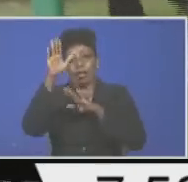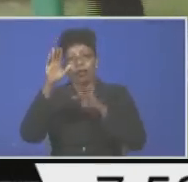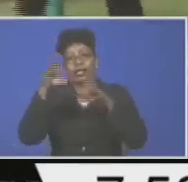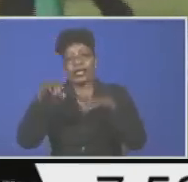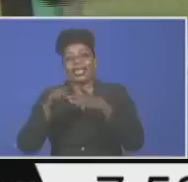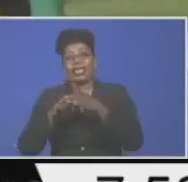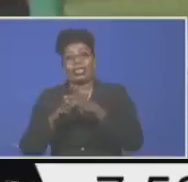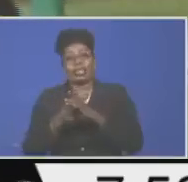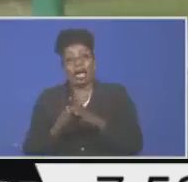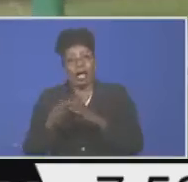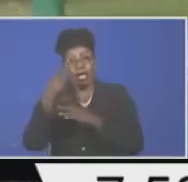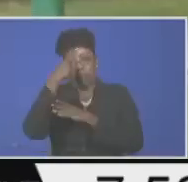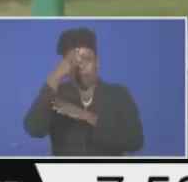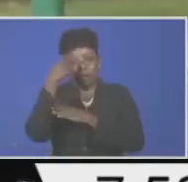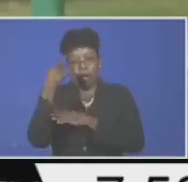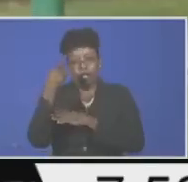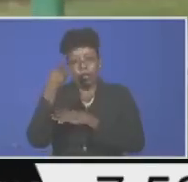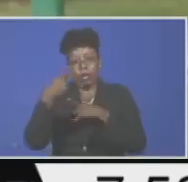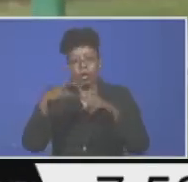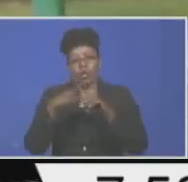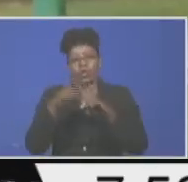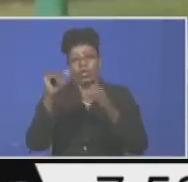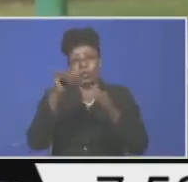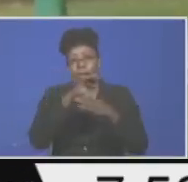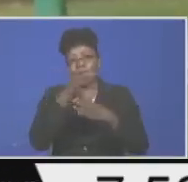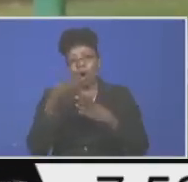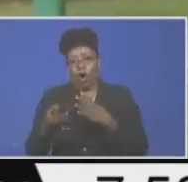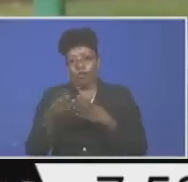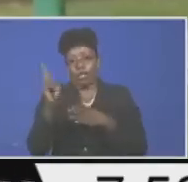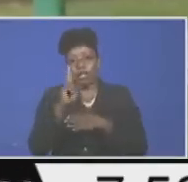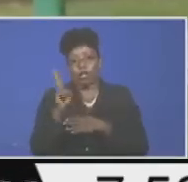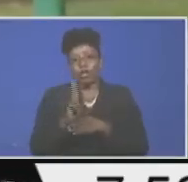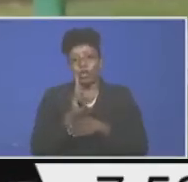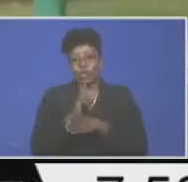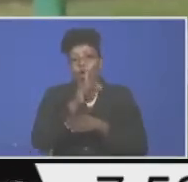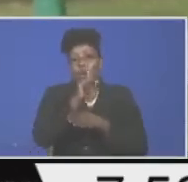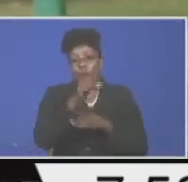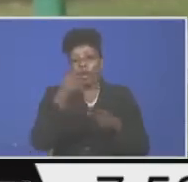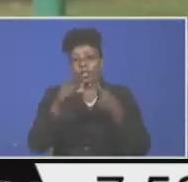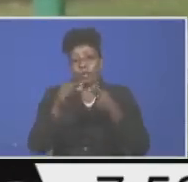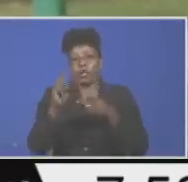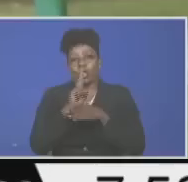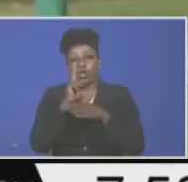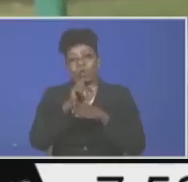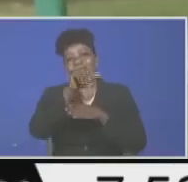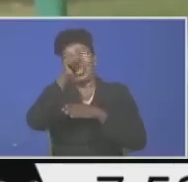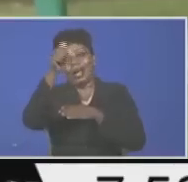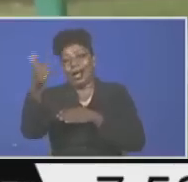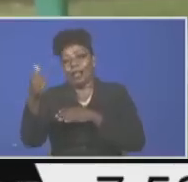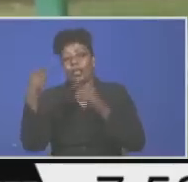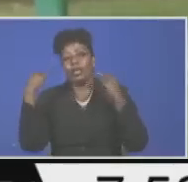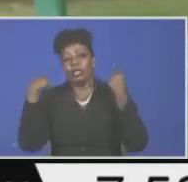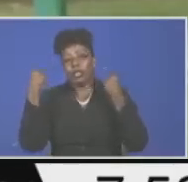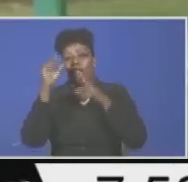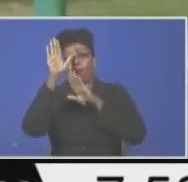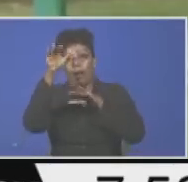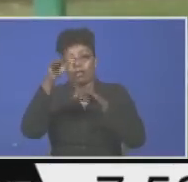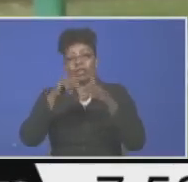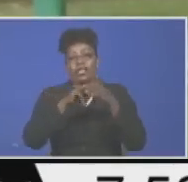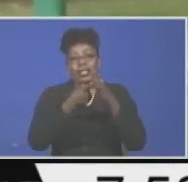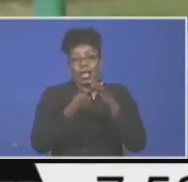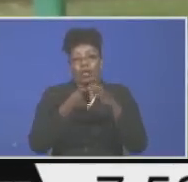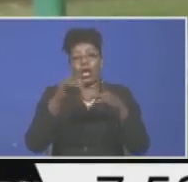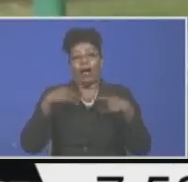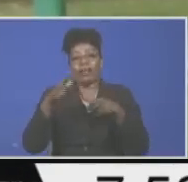start. Because when it gets to the playoff, they usually use one gym. So you could use the other gyms for basketball and get it started so we'll have